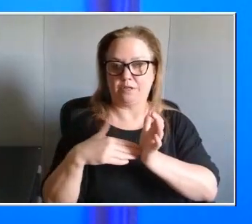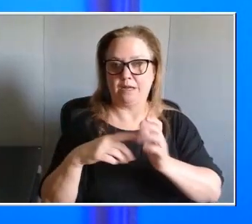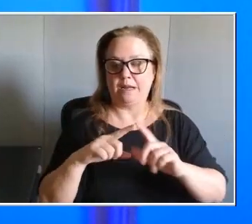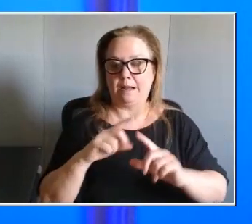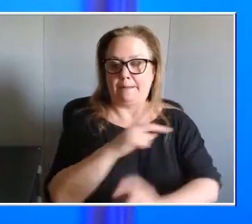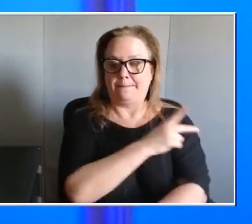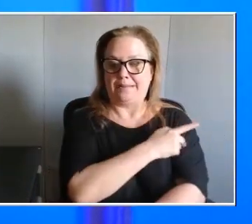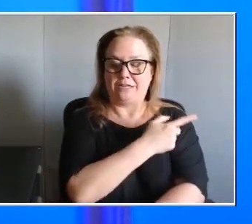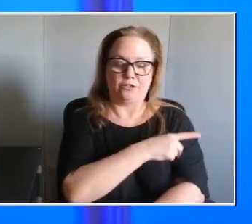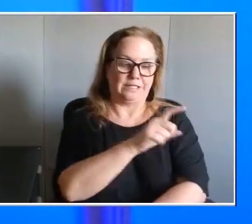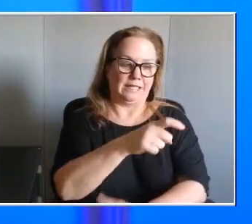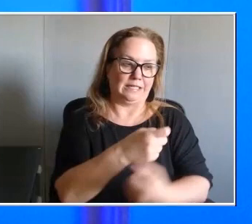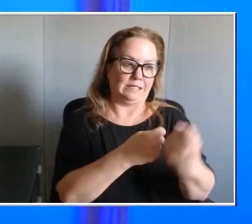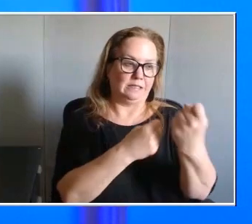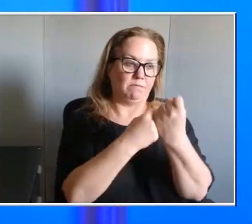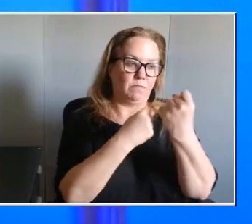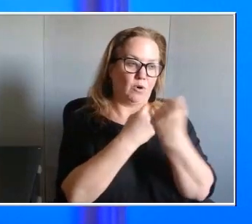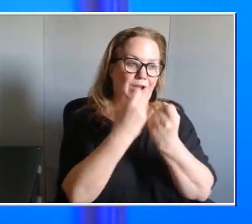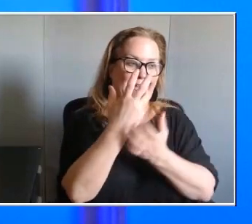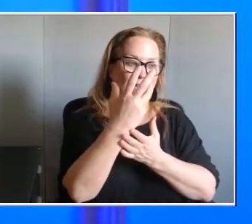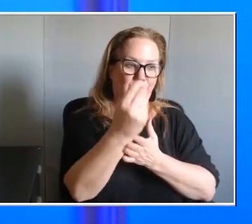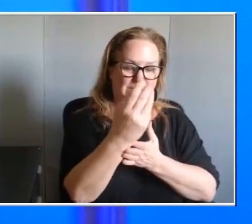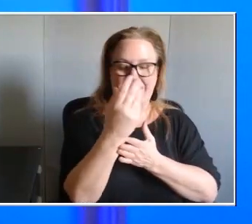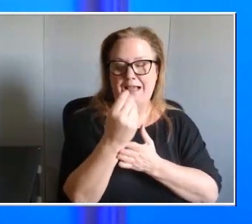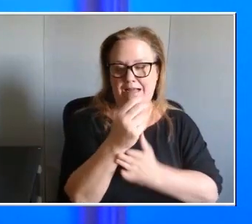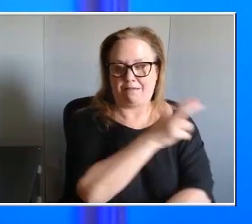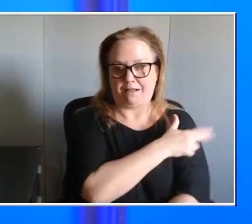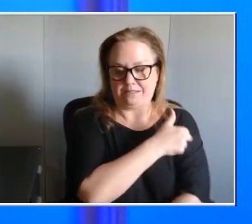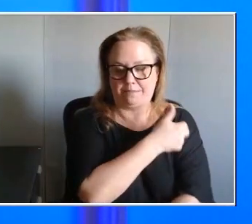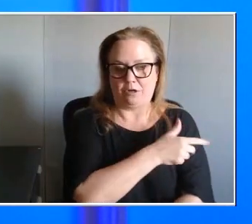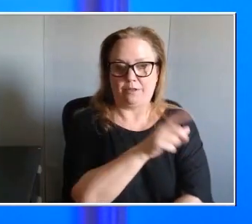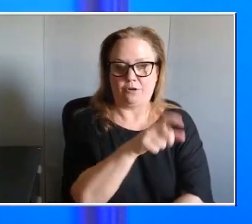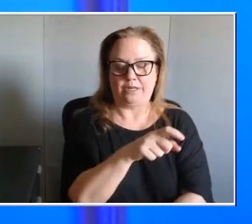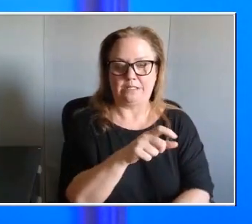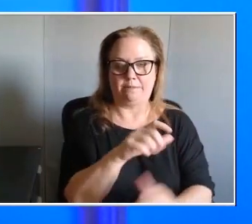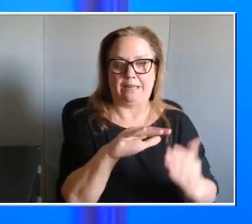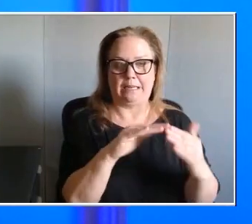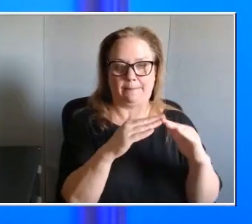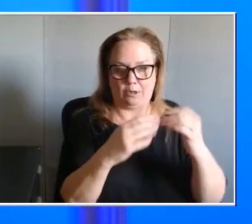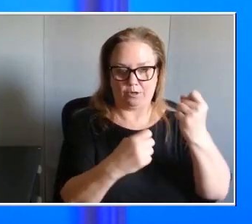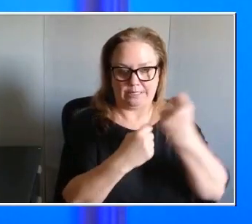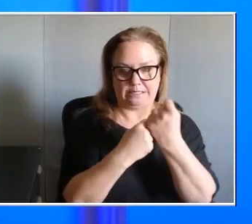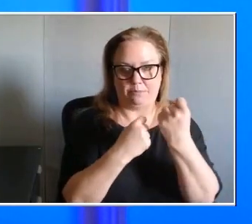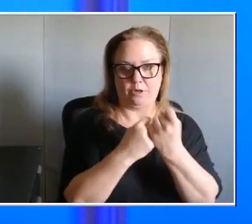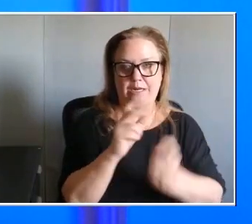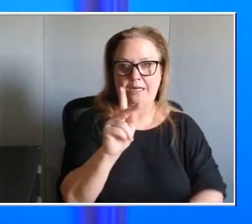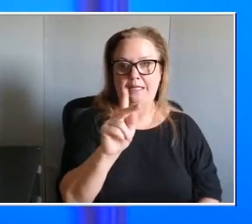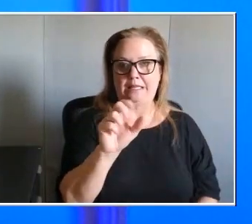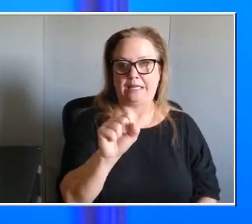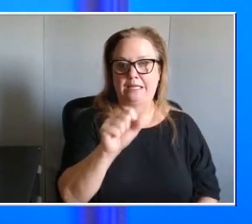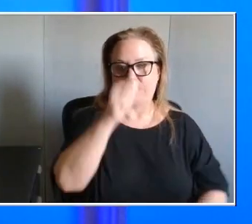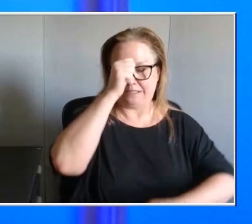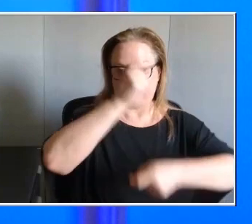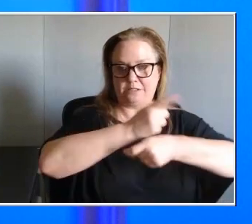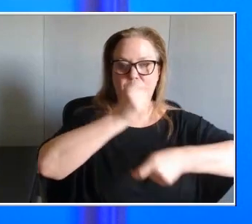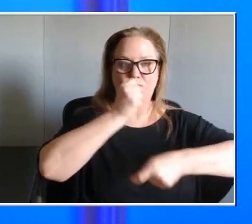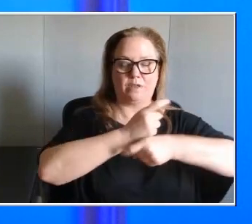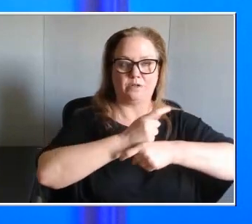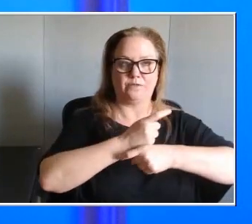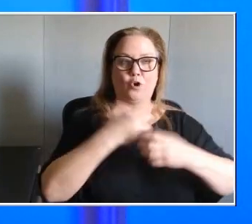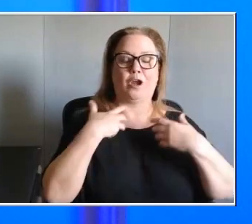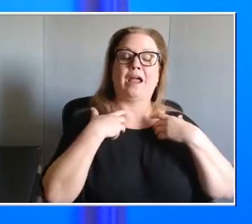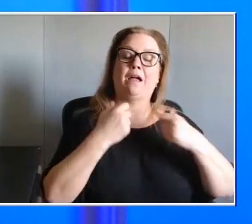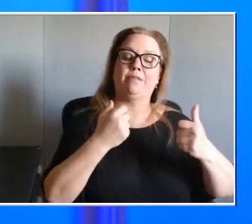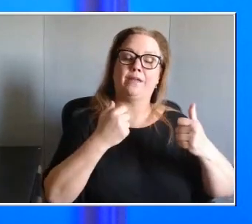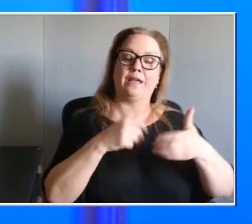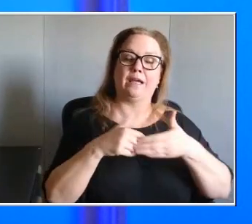need support outside of the healthcare system. There needs to be community support, and so the Kansas Sisters and Brothers for Healthy Infants was really developed